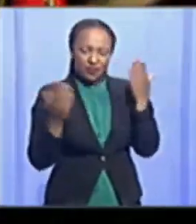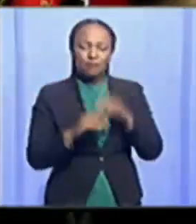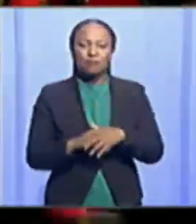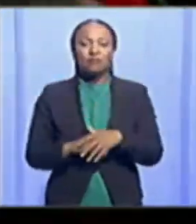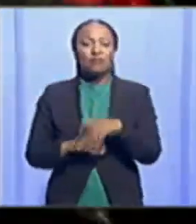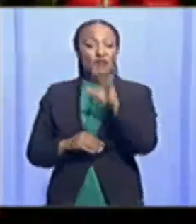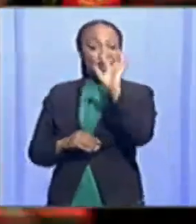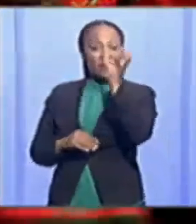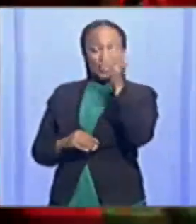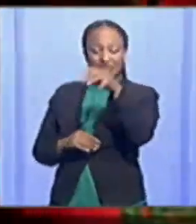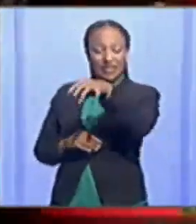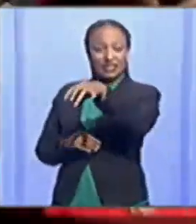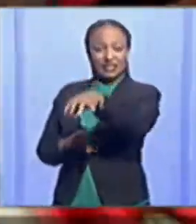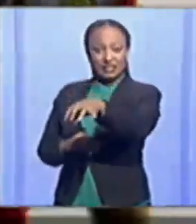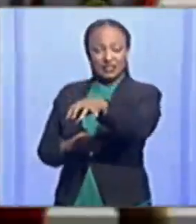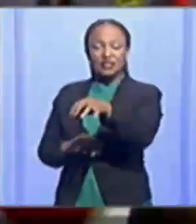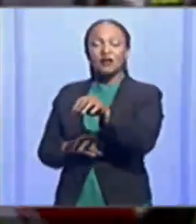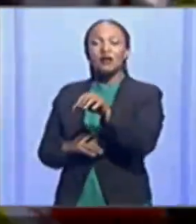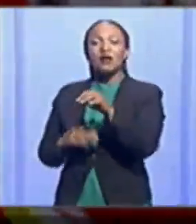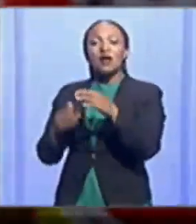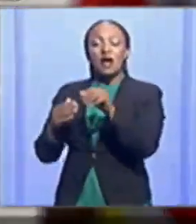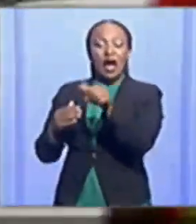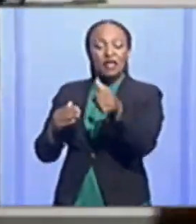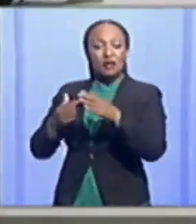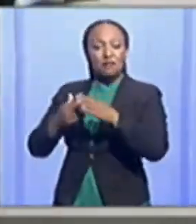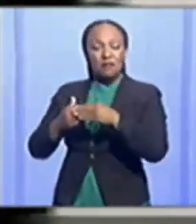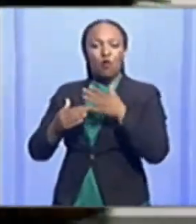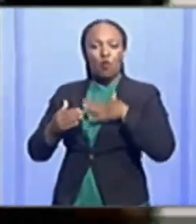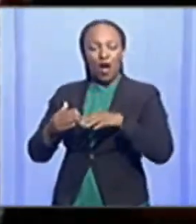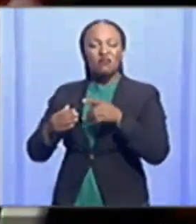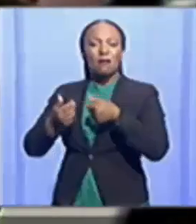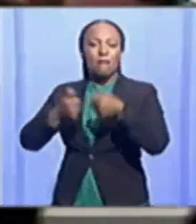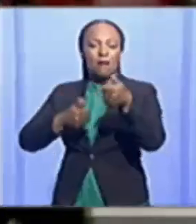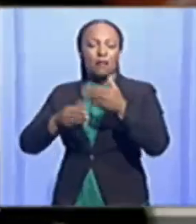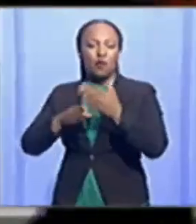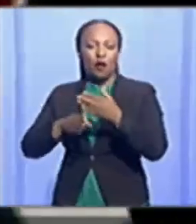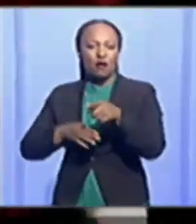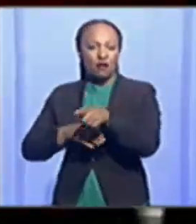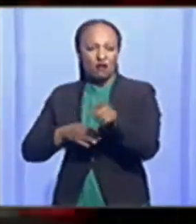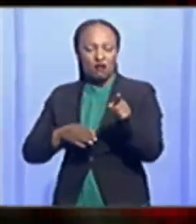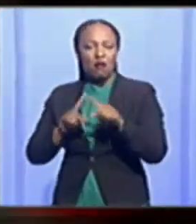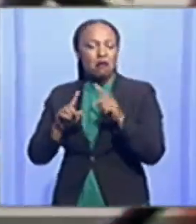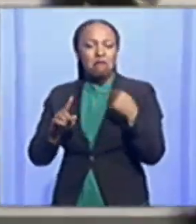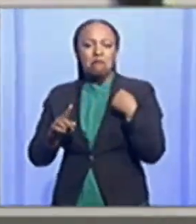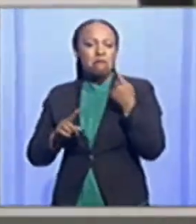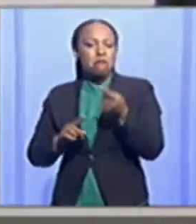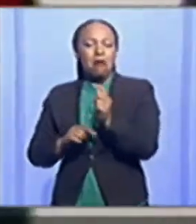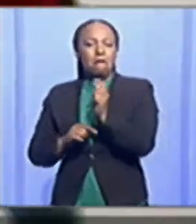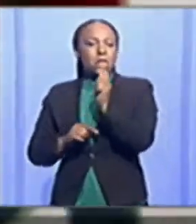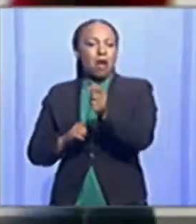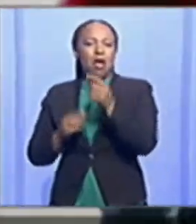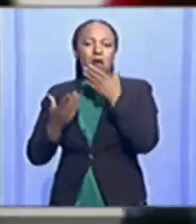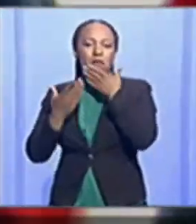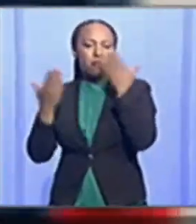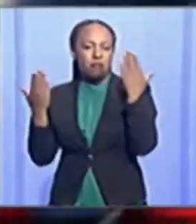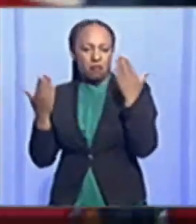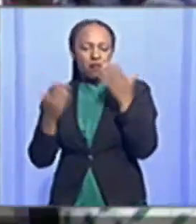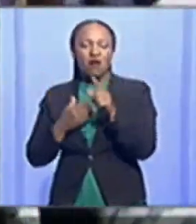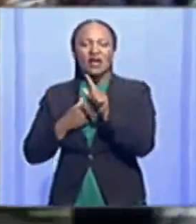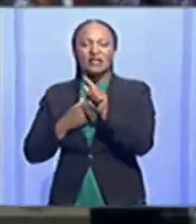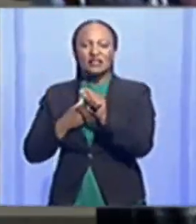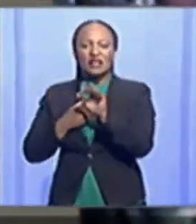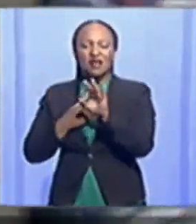go bušetšwa bašomi ba lesomehlano mošomong bao ba ferilwego ntle le tefo ka lebenkeleng kgoparara la